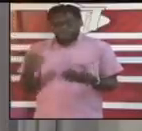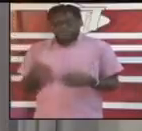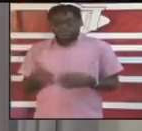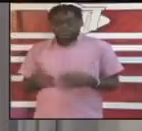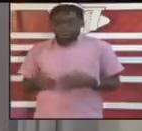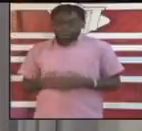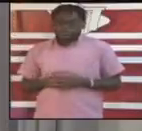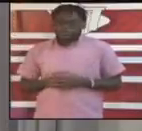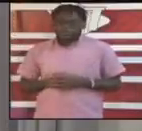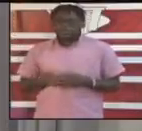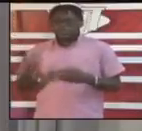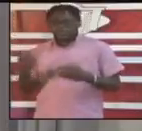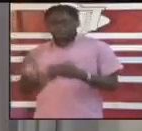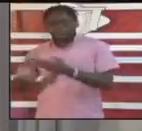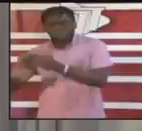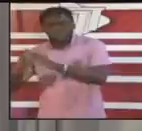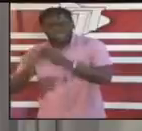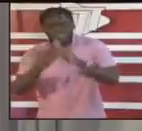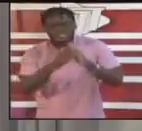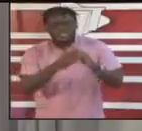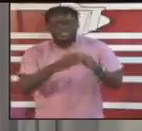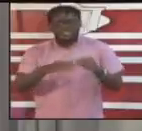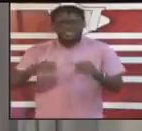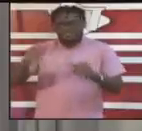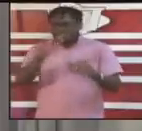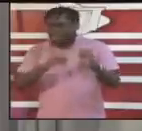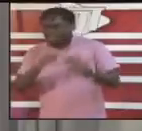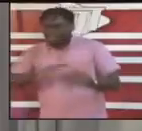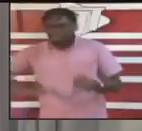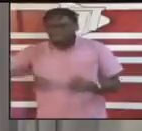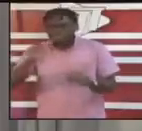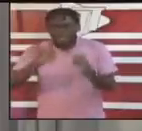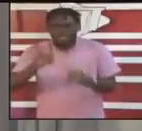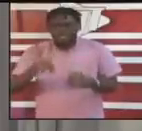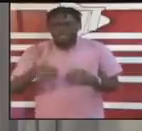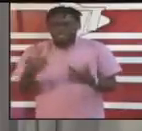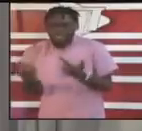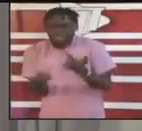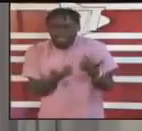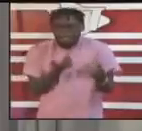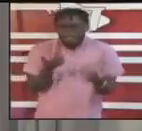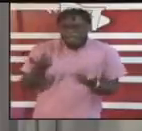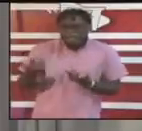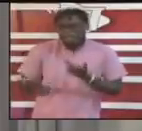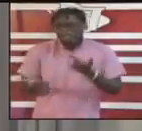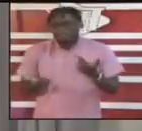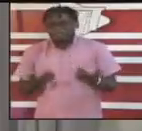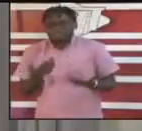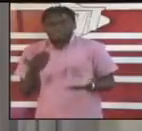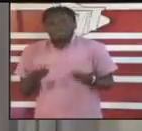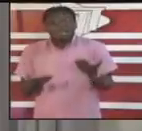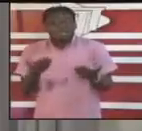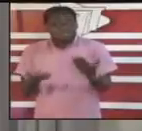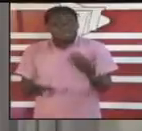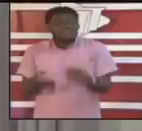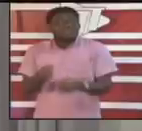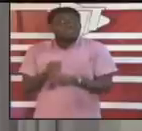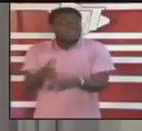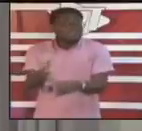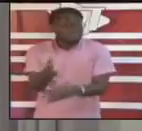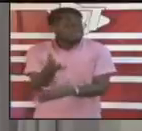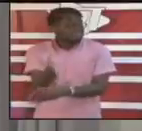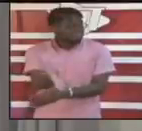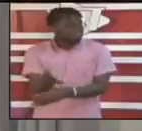group, going out, partying, and so on. So we want to urge this cohort in Trinidad and